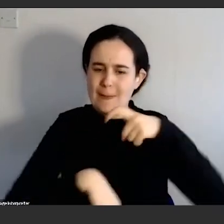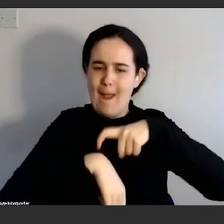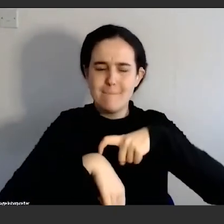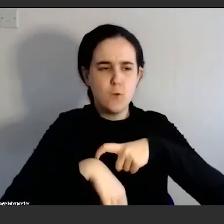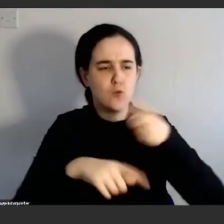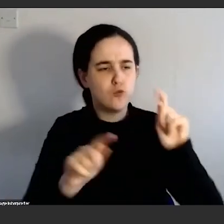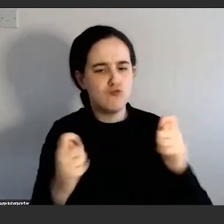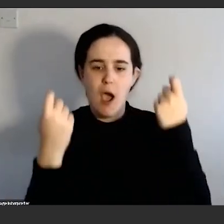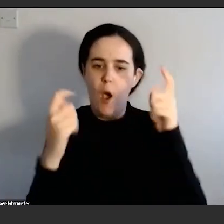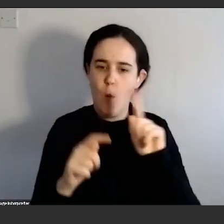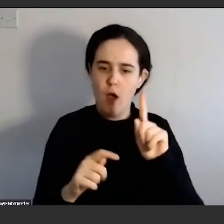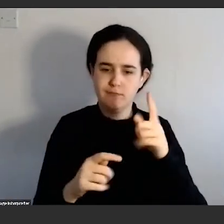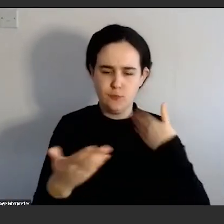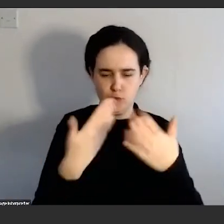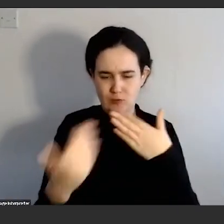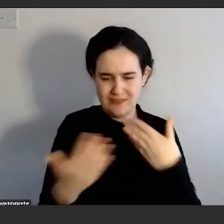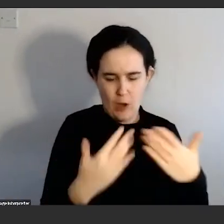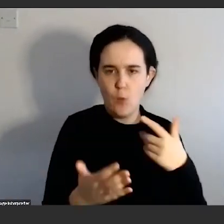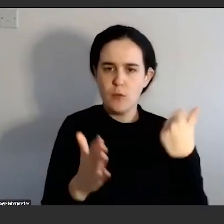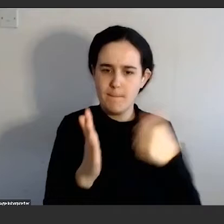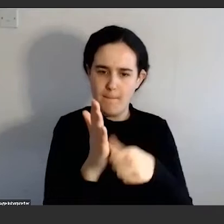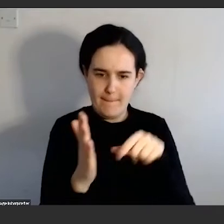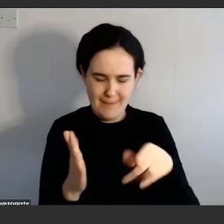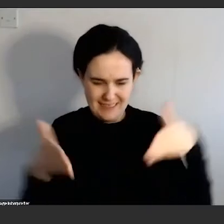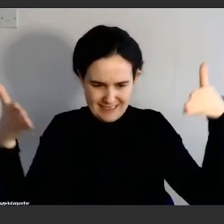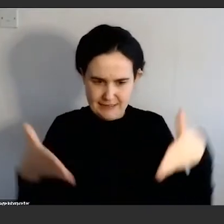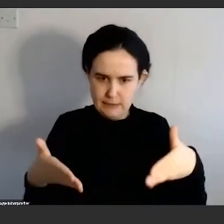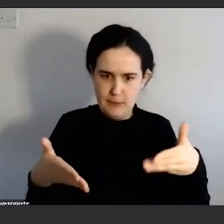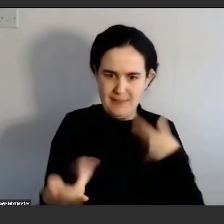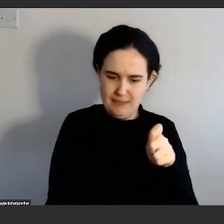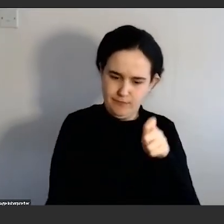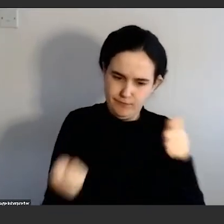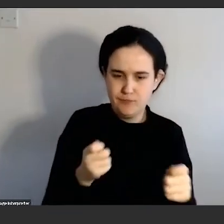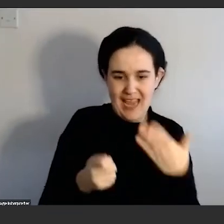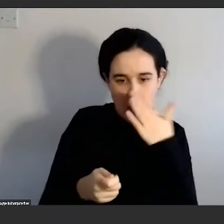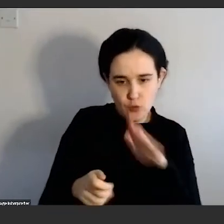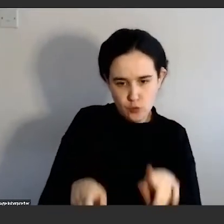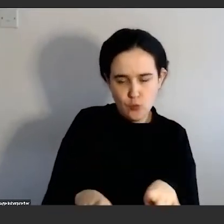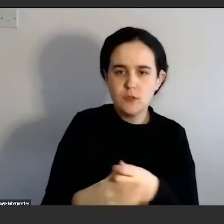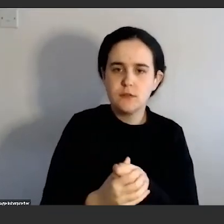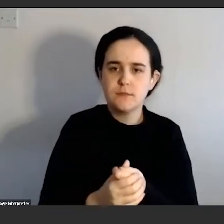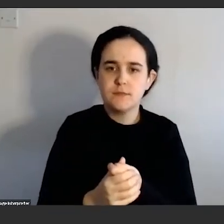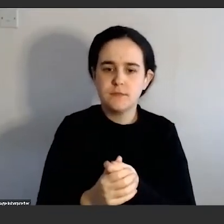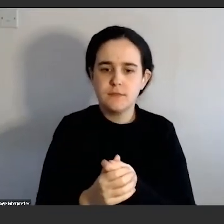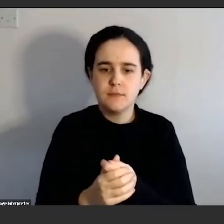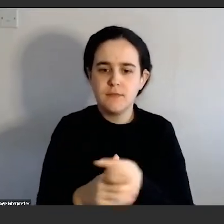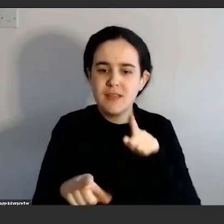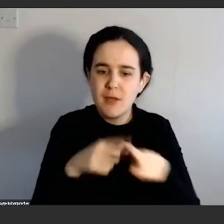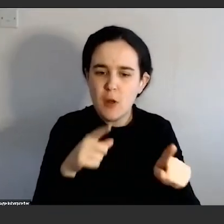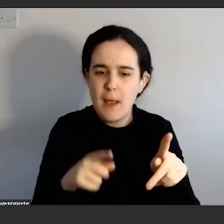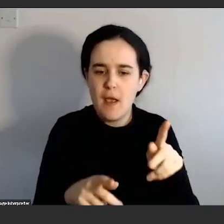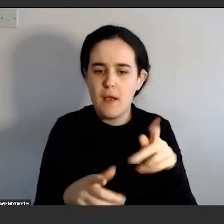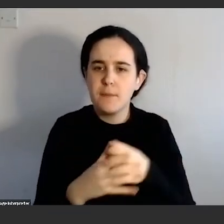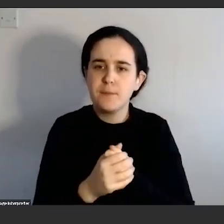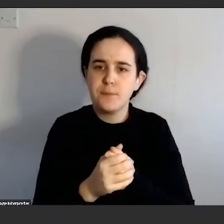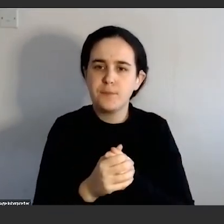is being created, if you like, has been under creation for a long time. And I just want to actually take